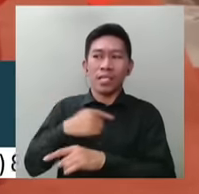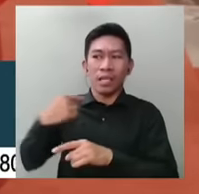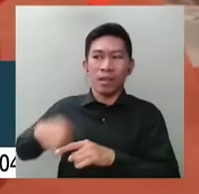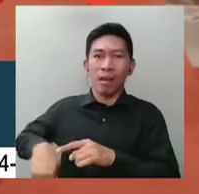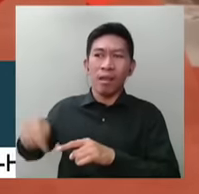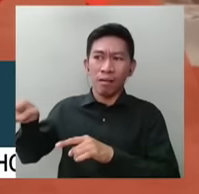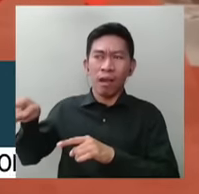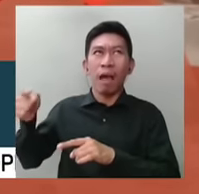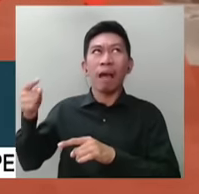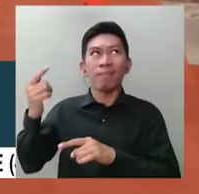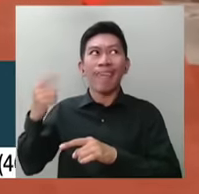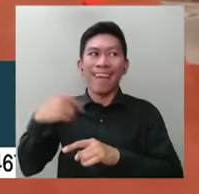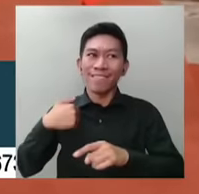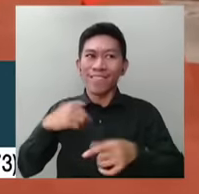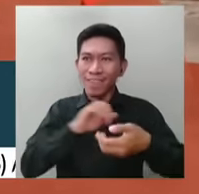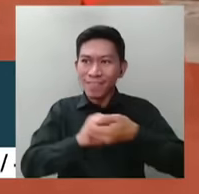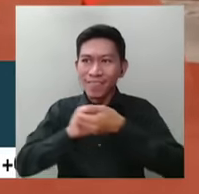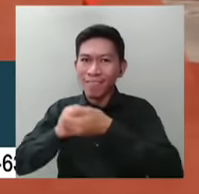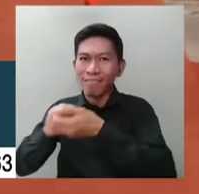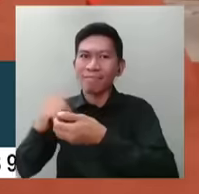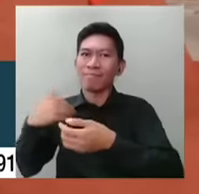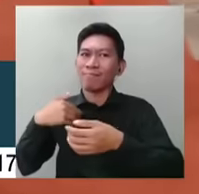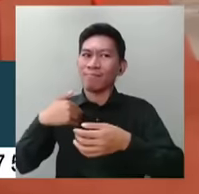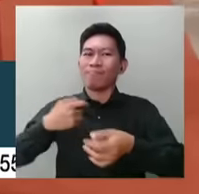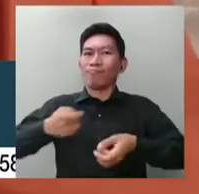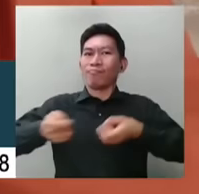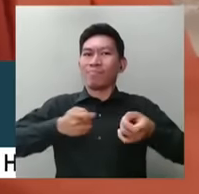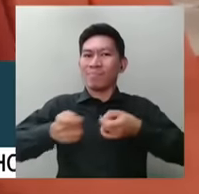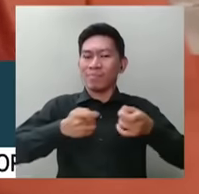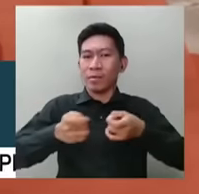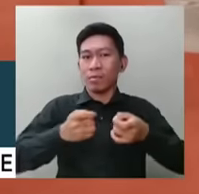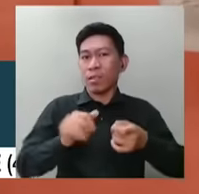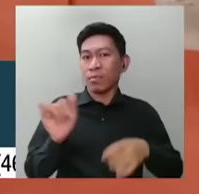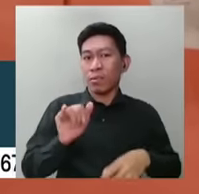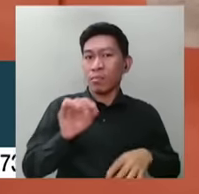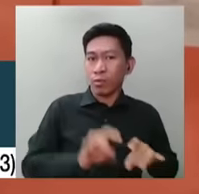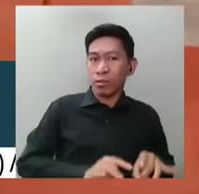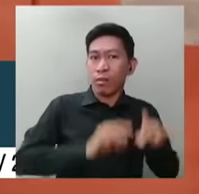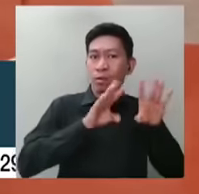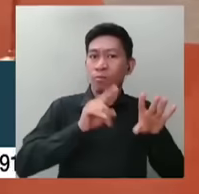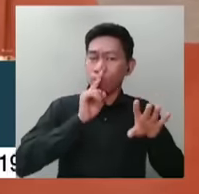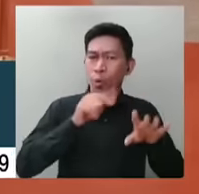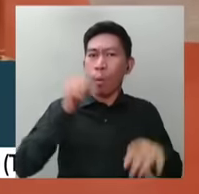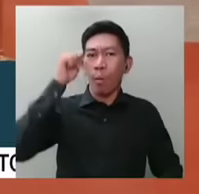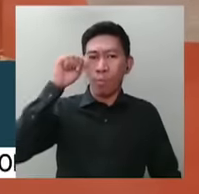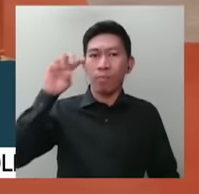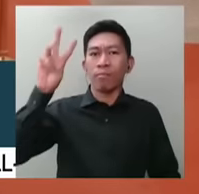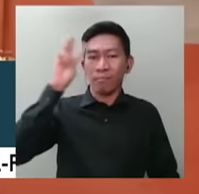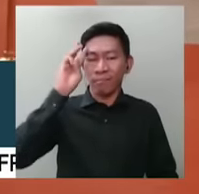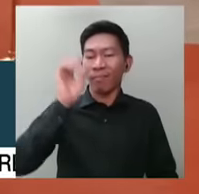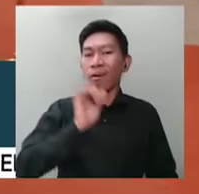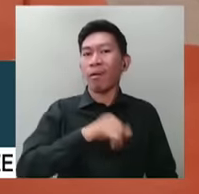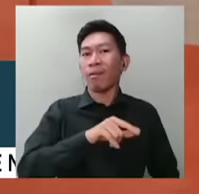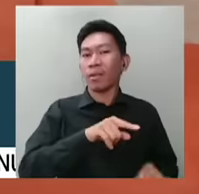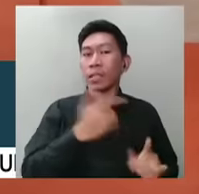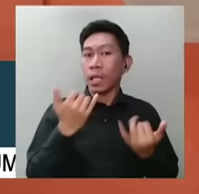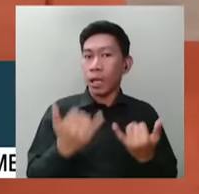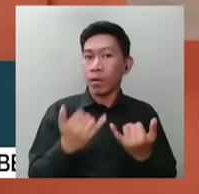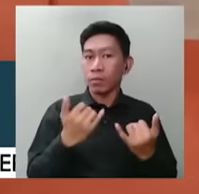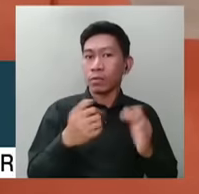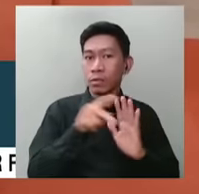use what is called sharp power. Australia has become very much aware of this. So the policy now